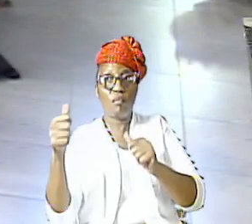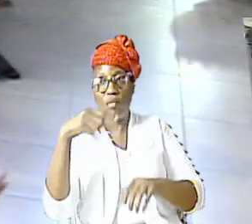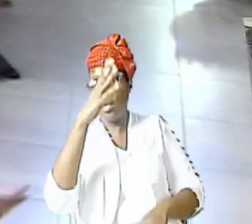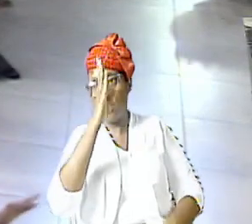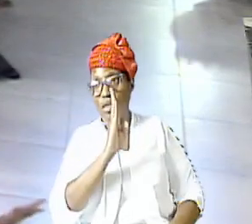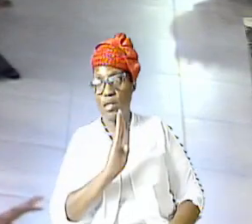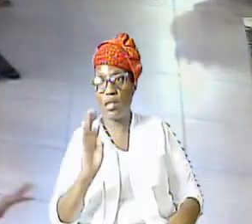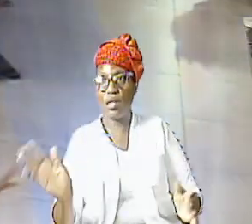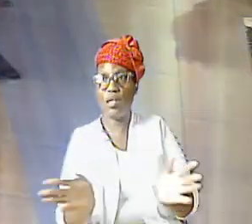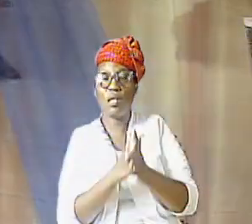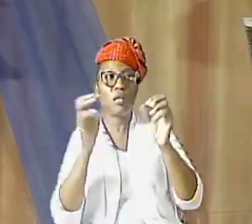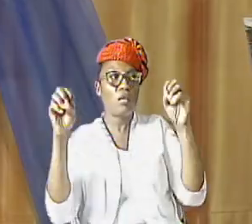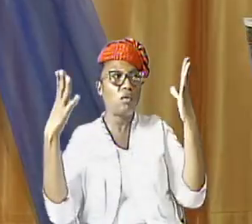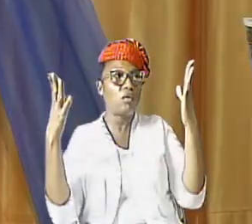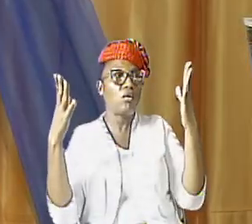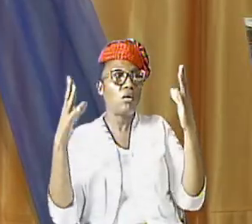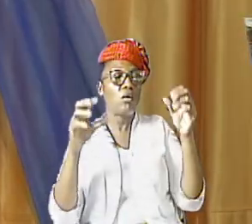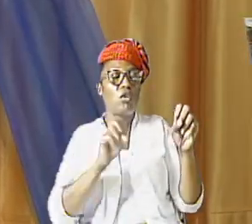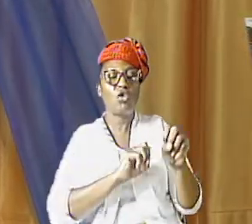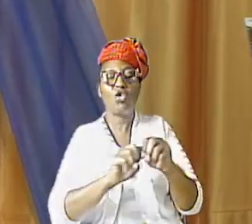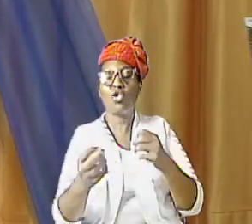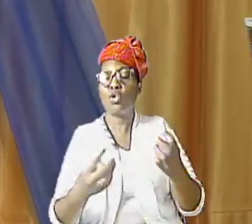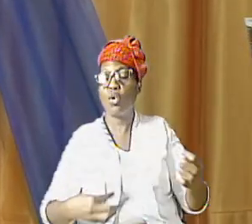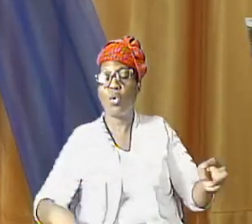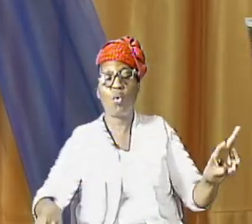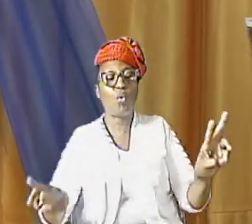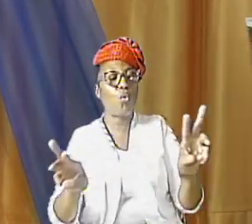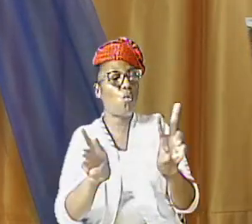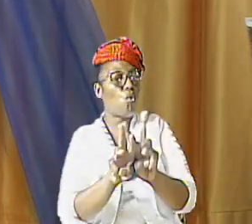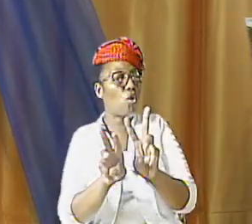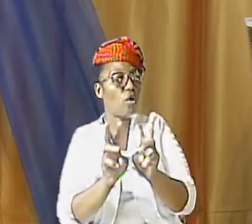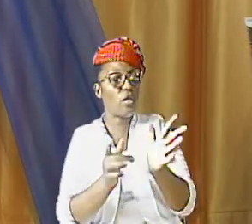Mighty God. Yeah. Hallelujah. You're so worthy.